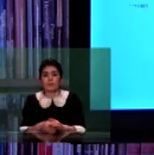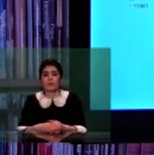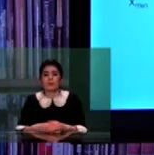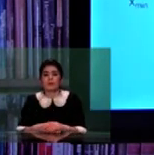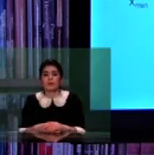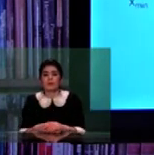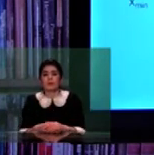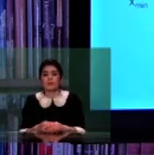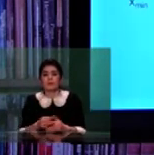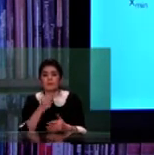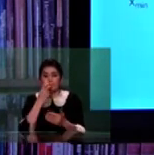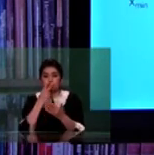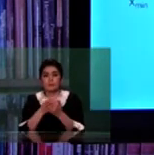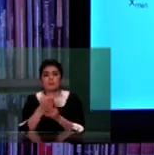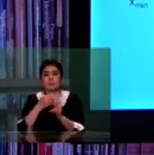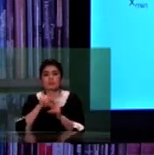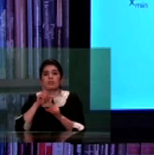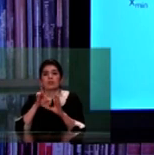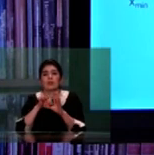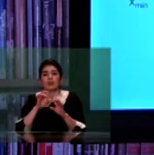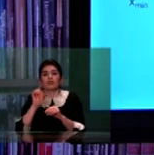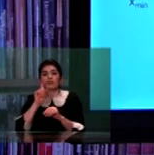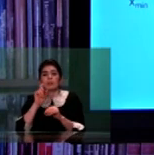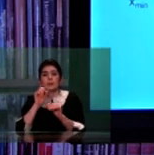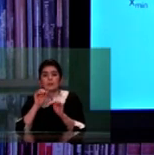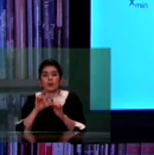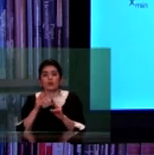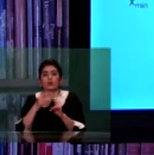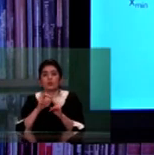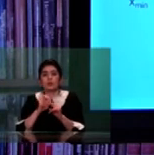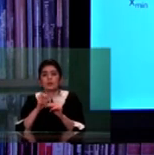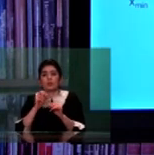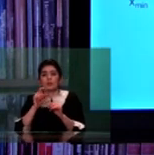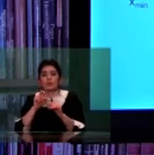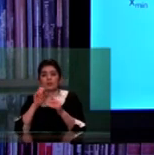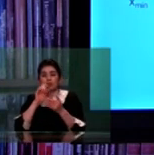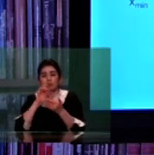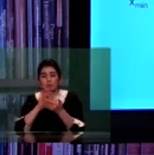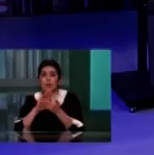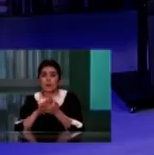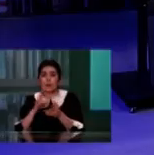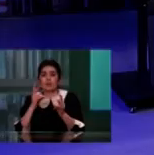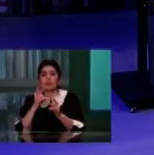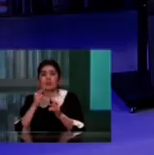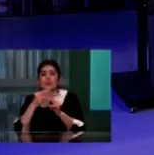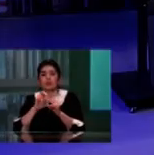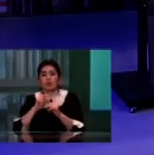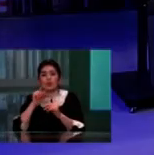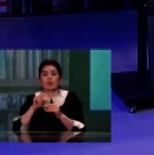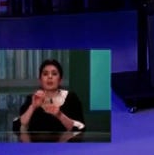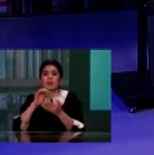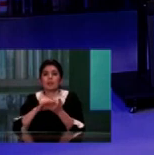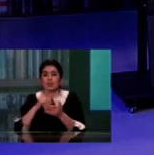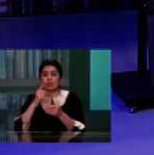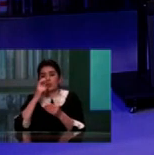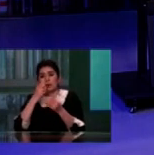Demak, endi qarang, shu tanlamalarni nima qildik? Son o'qiga biz joylashtirib chiqdik. Haligi tushgan sonlarni